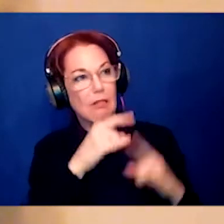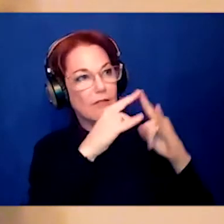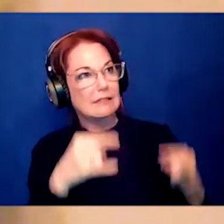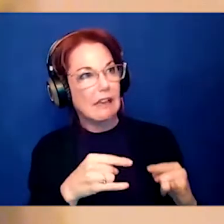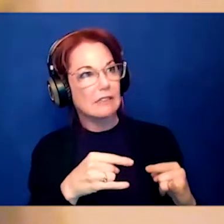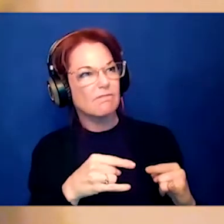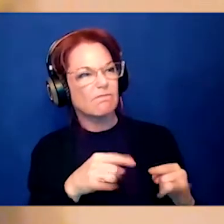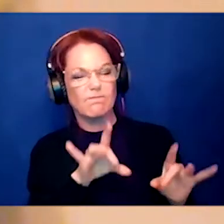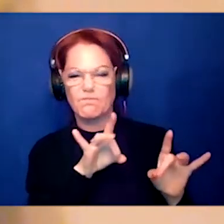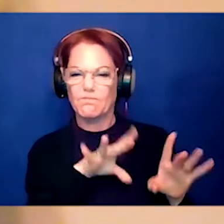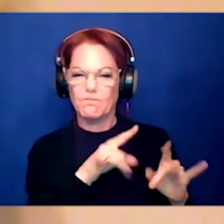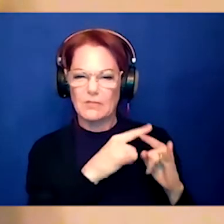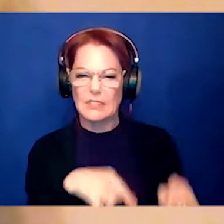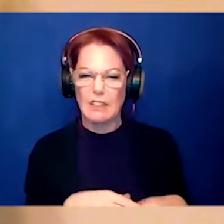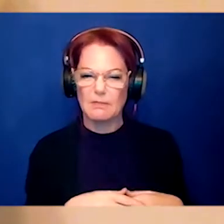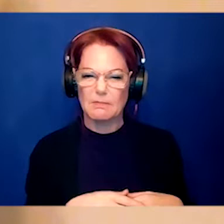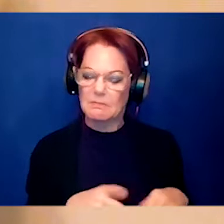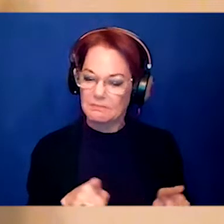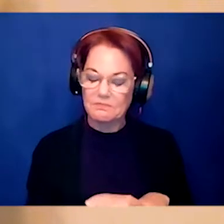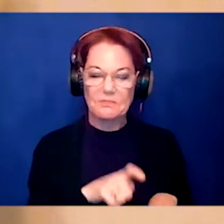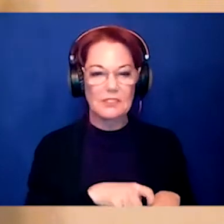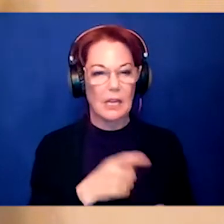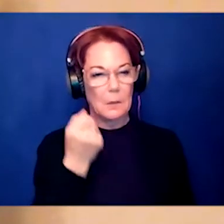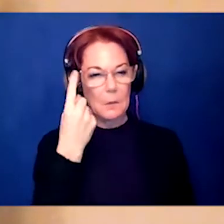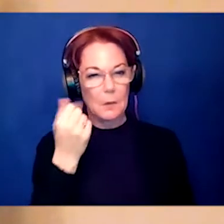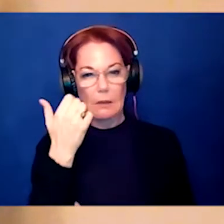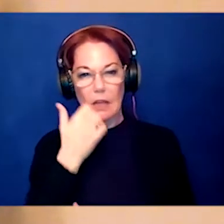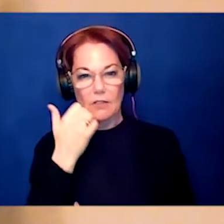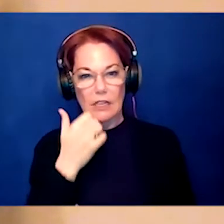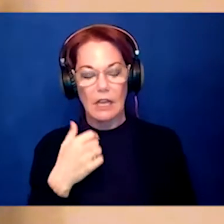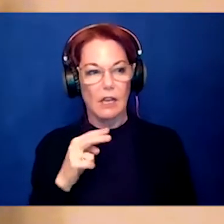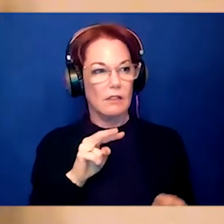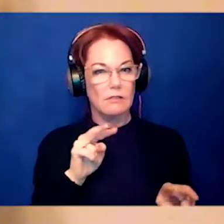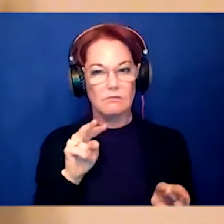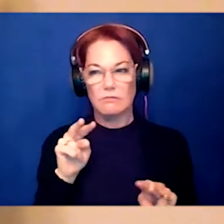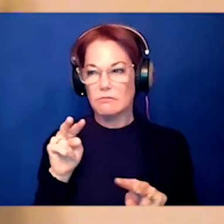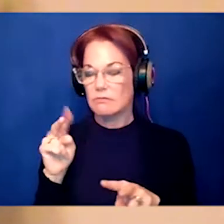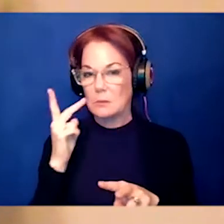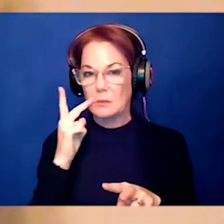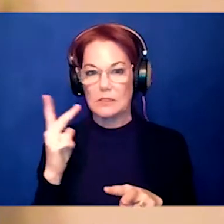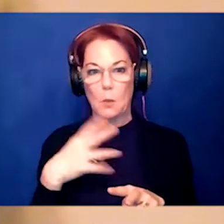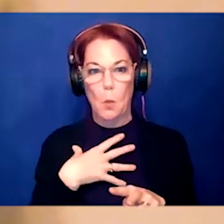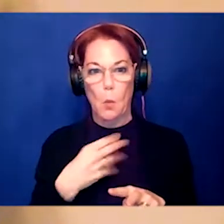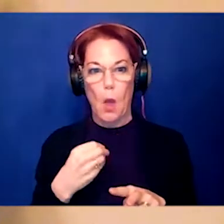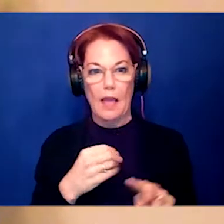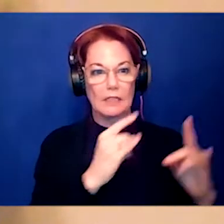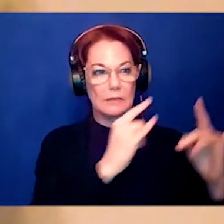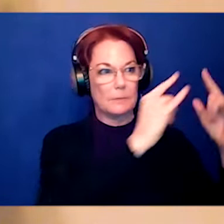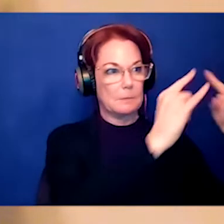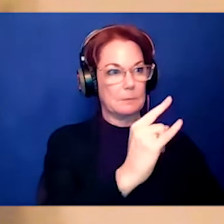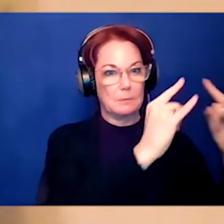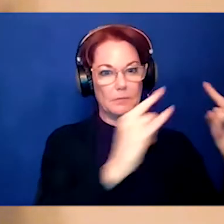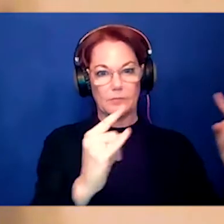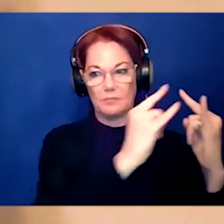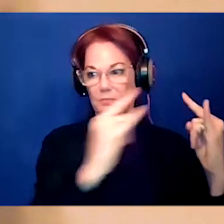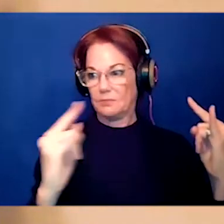that when you look at the same things every day, a sea or ocean of white tents, your mind changes, it becomes numb.